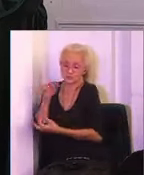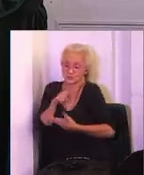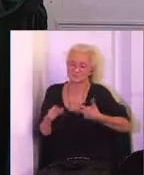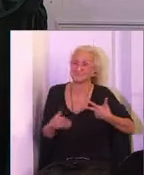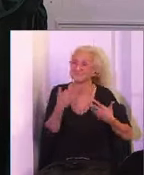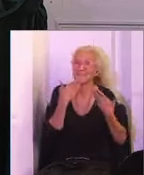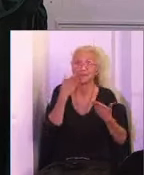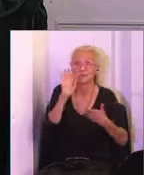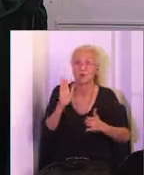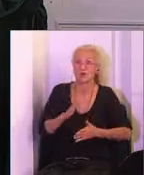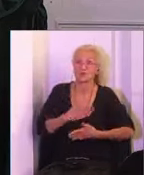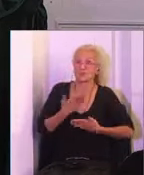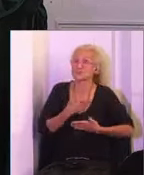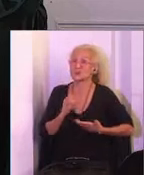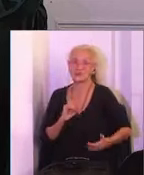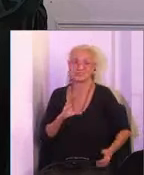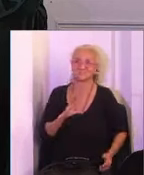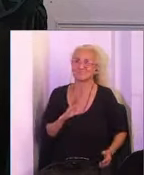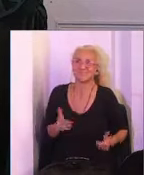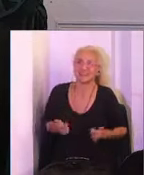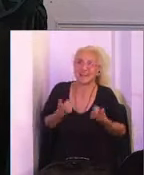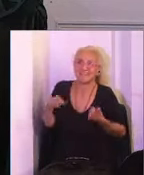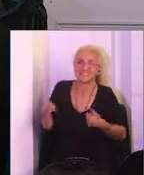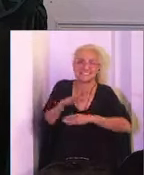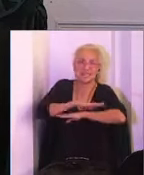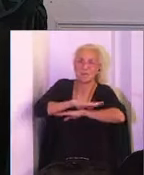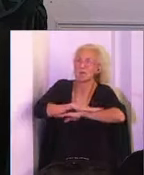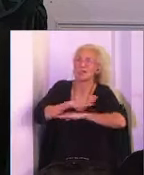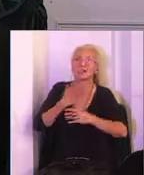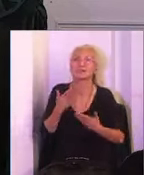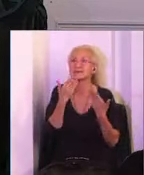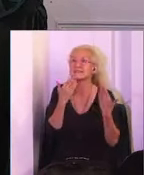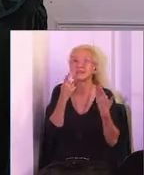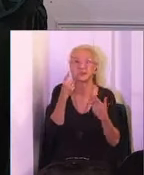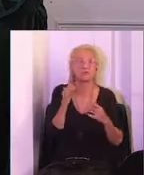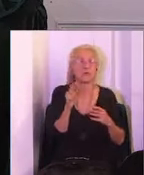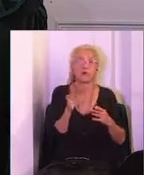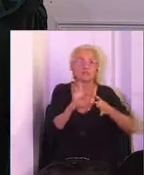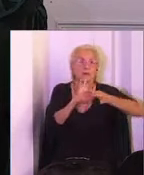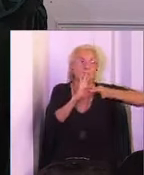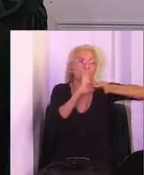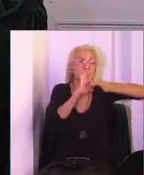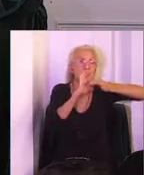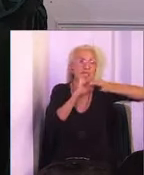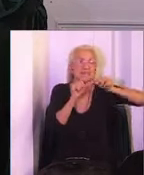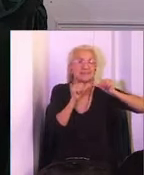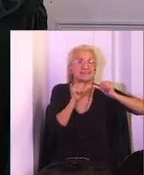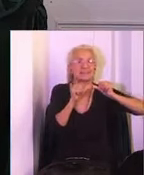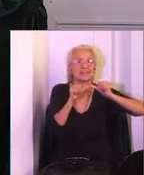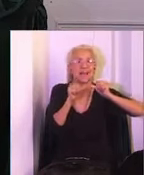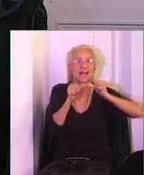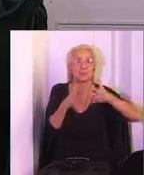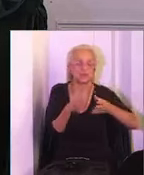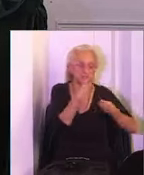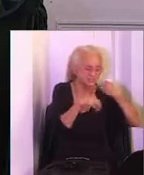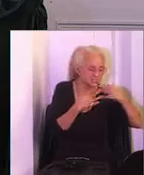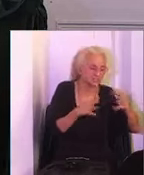Thank you for the joy alive at this table. Thank you for the bond that lasts when the meal is